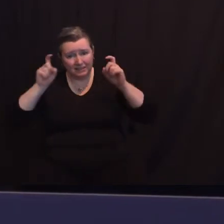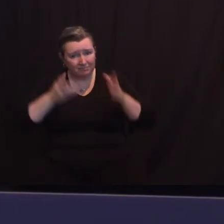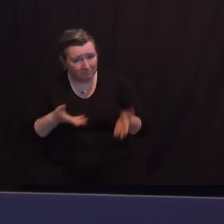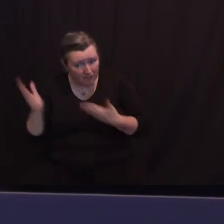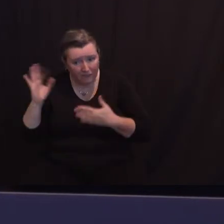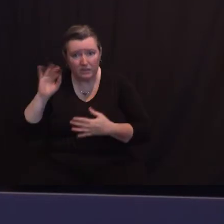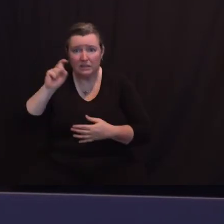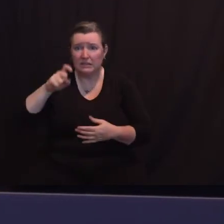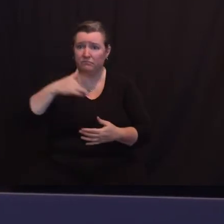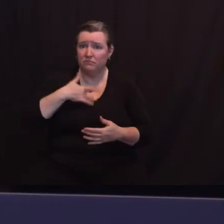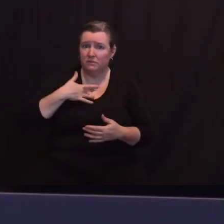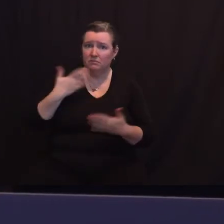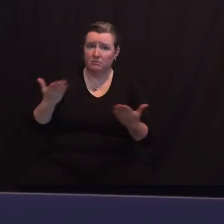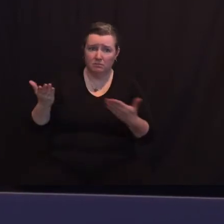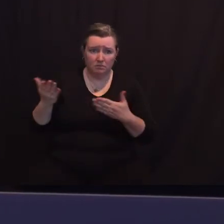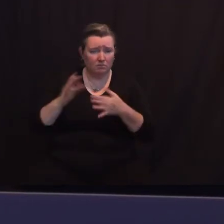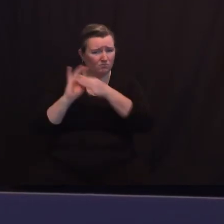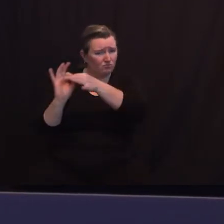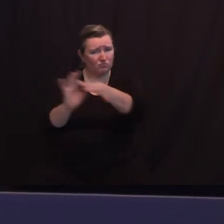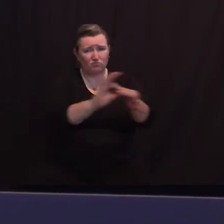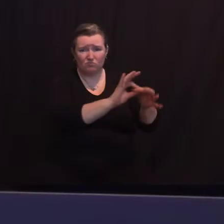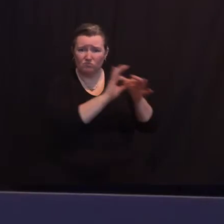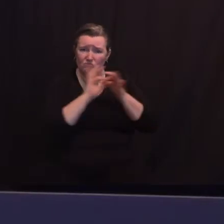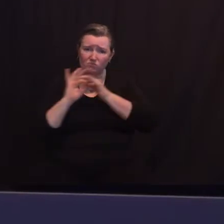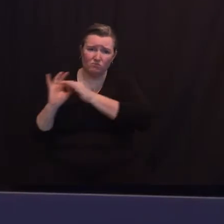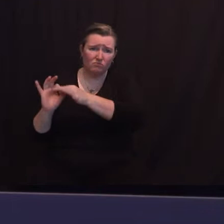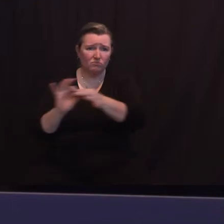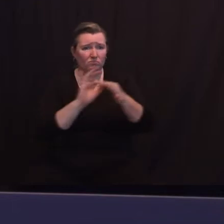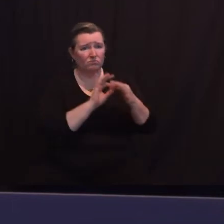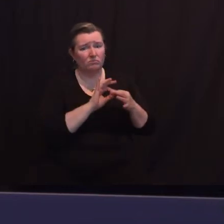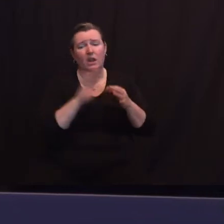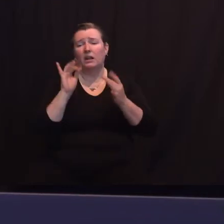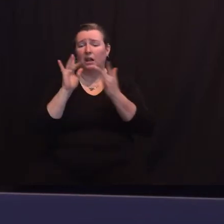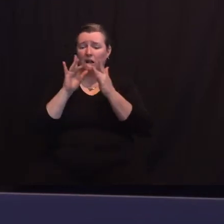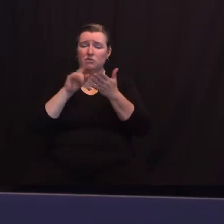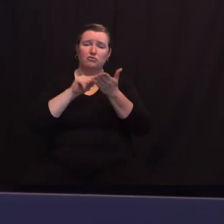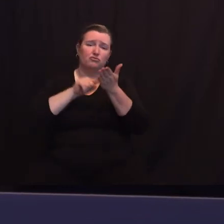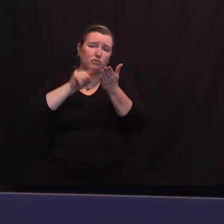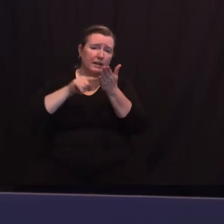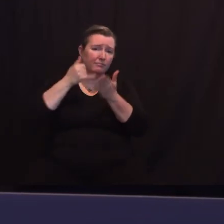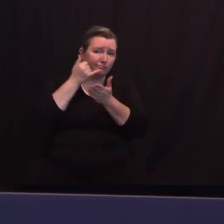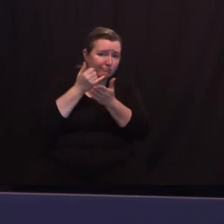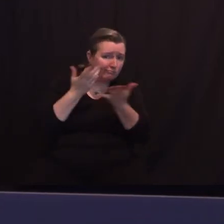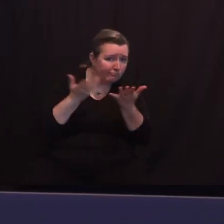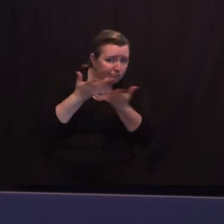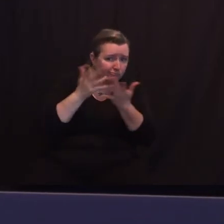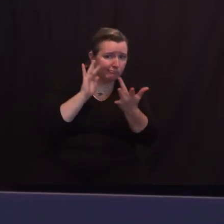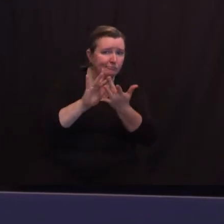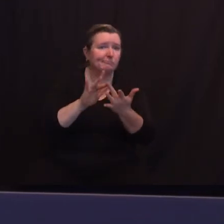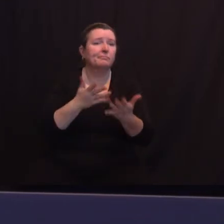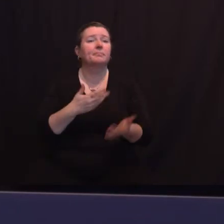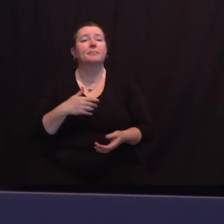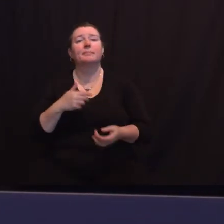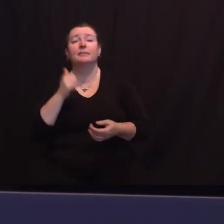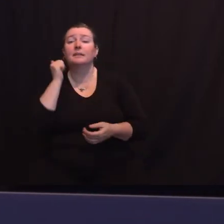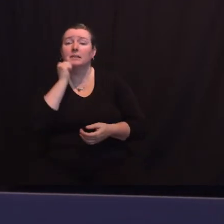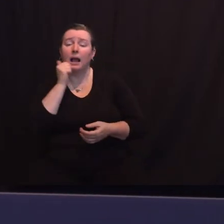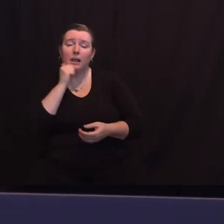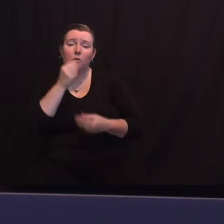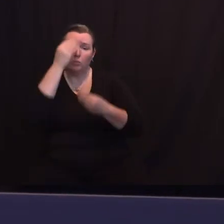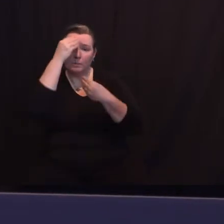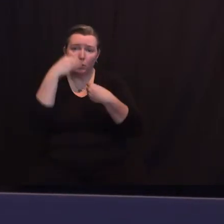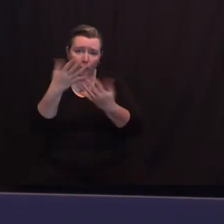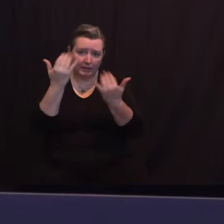and cooperating then with contact tracers. So moving on to my daily report, as the governor shared,